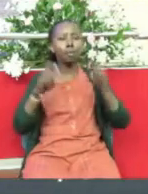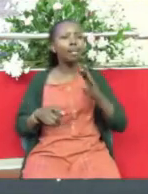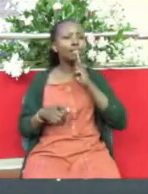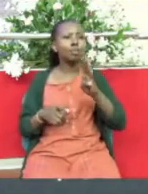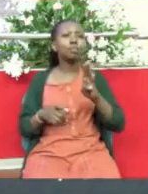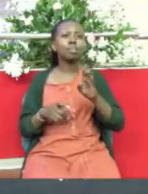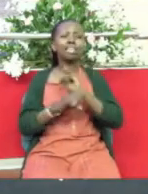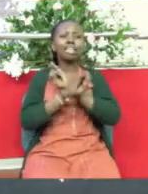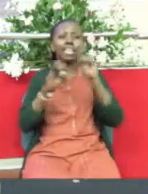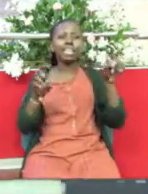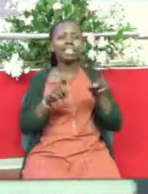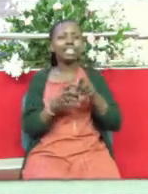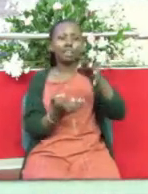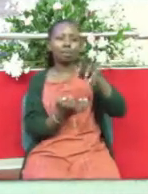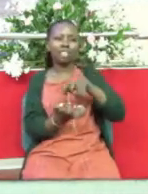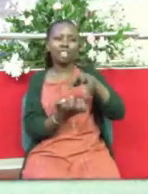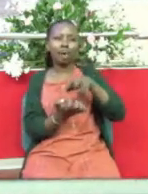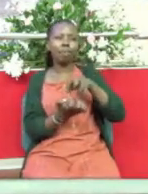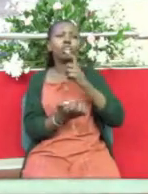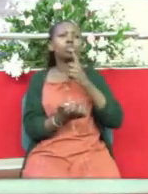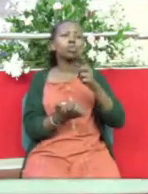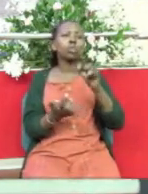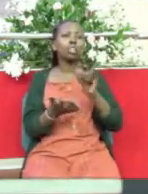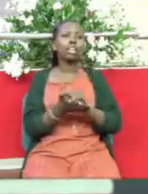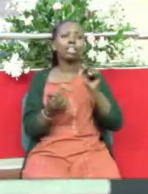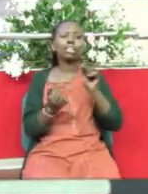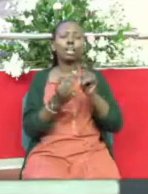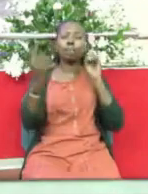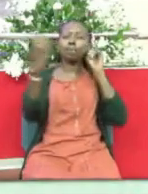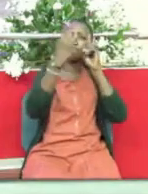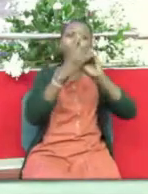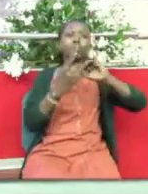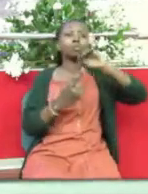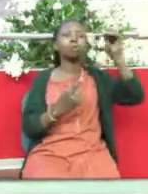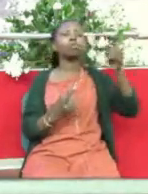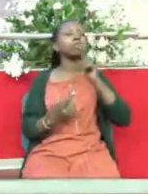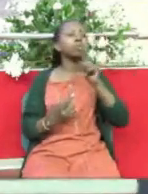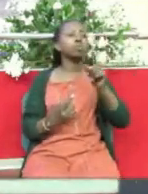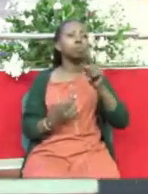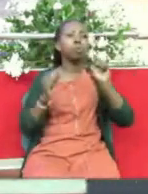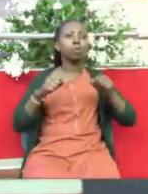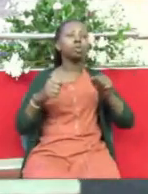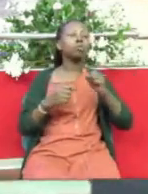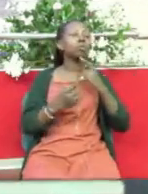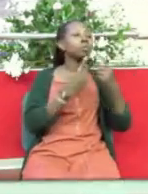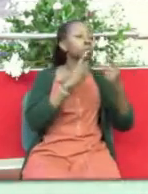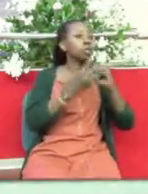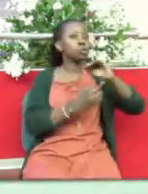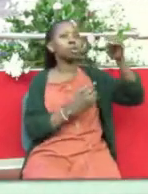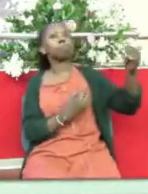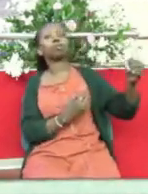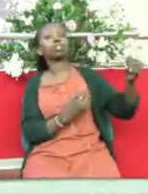so that as you're facing your mountain, you can speak to it the word of the Lord, not your word, the word of